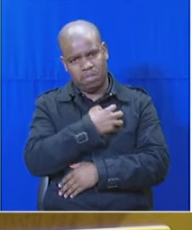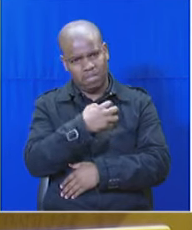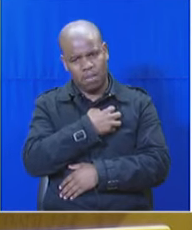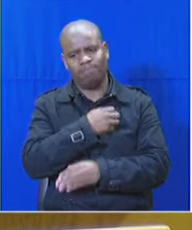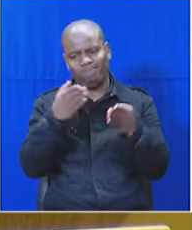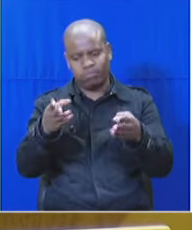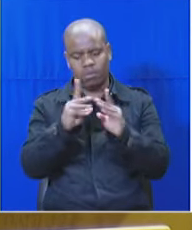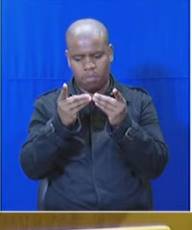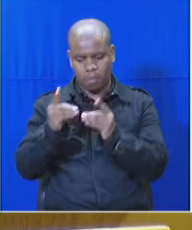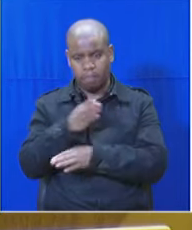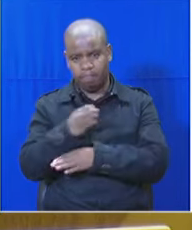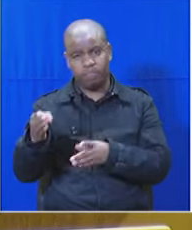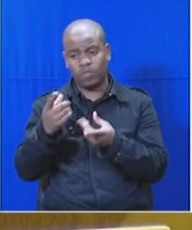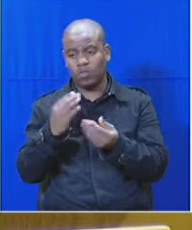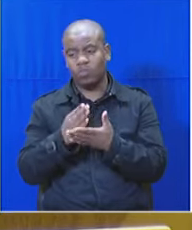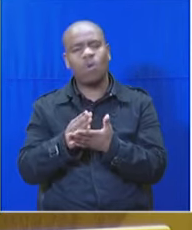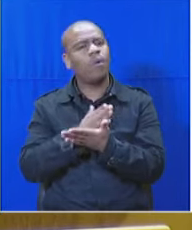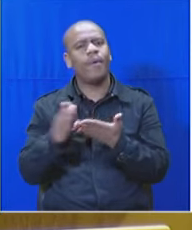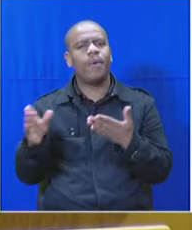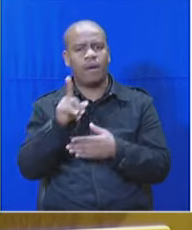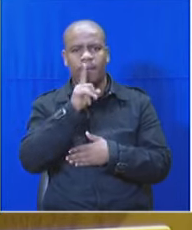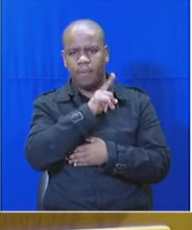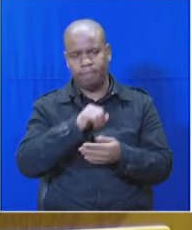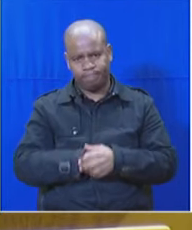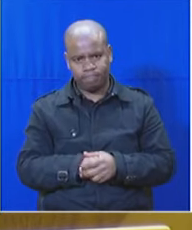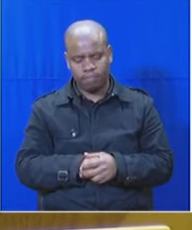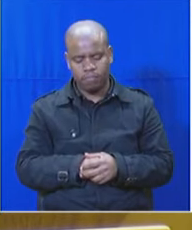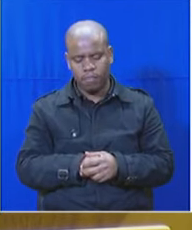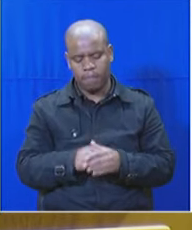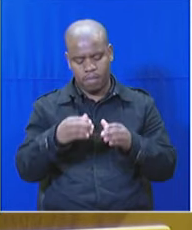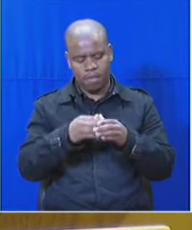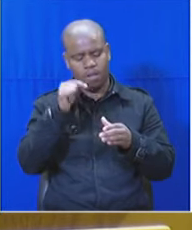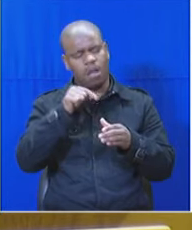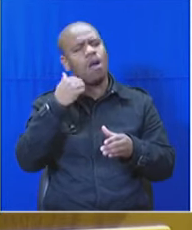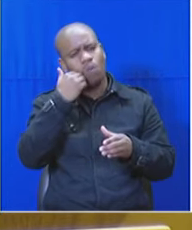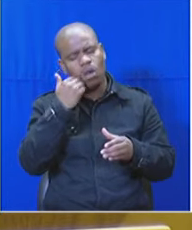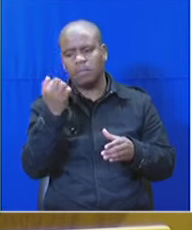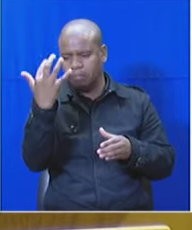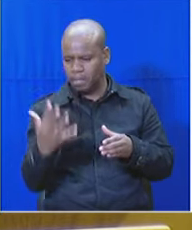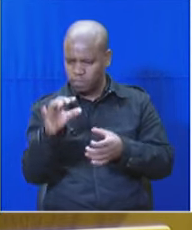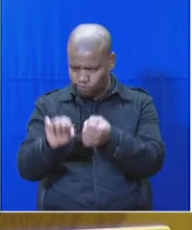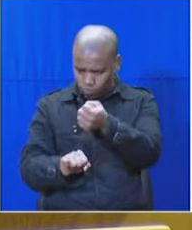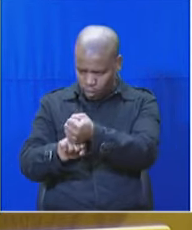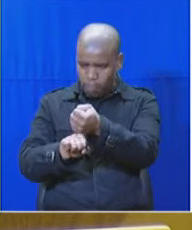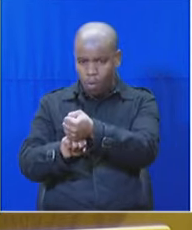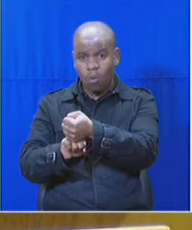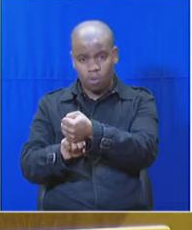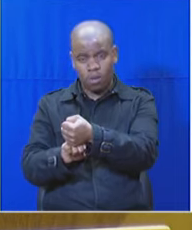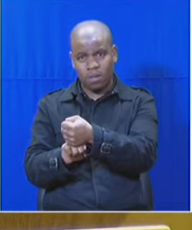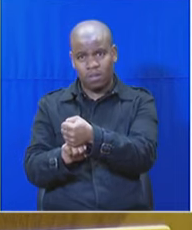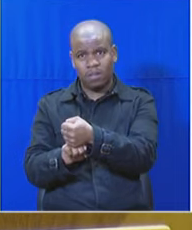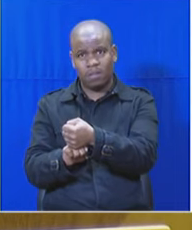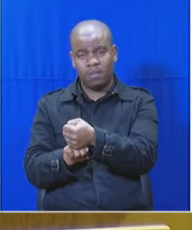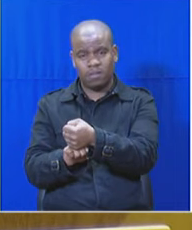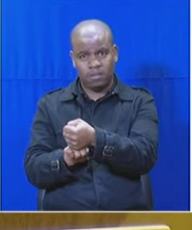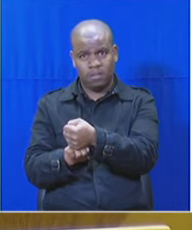this department that they are not eroded. The ACDP would like to support this budget and the important work that